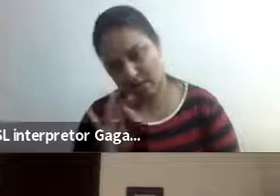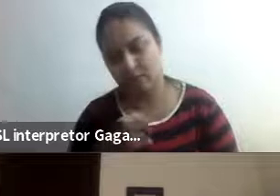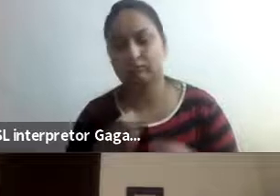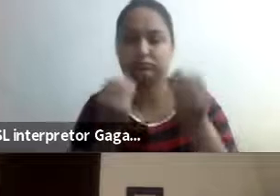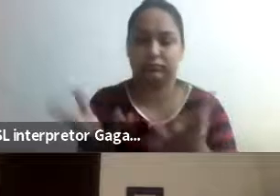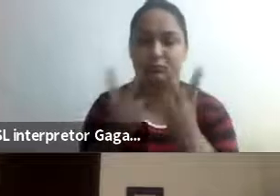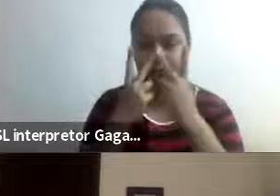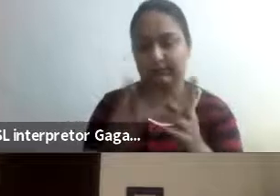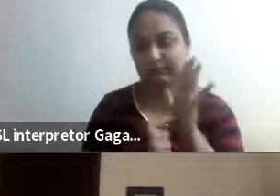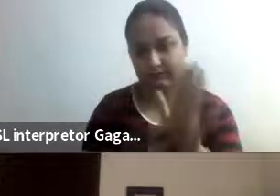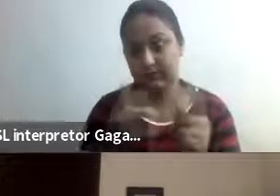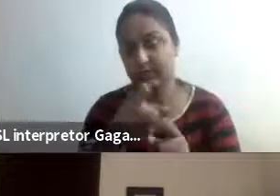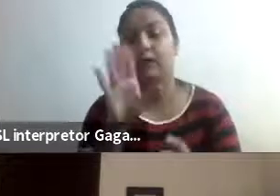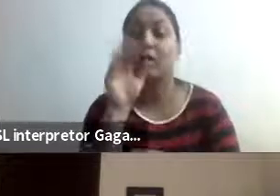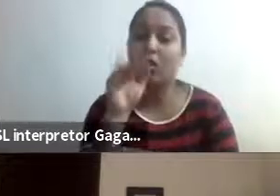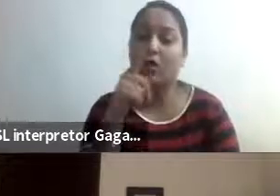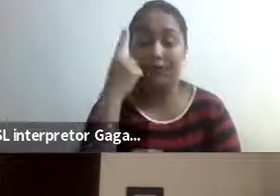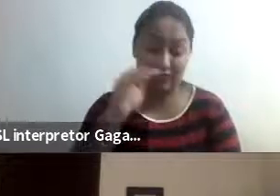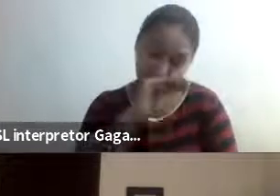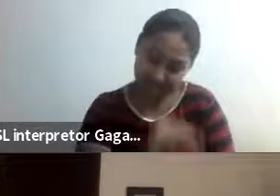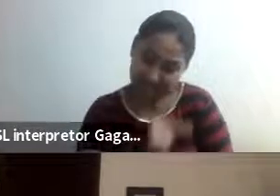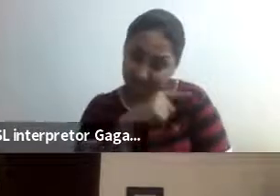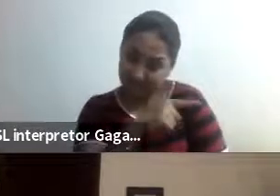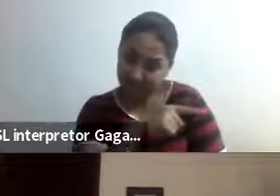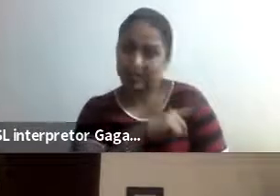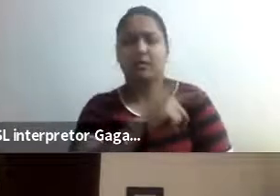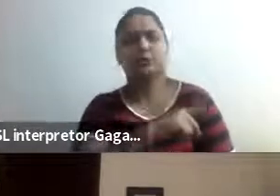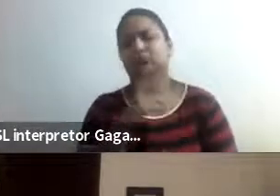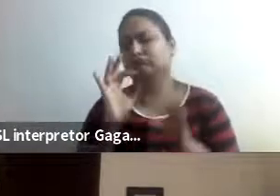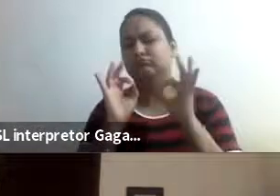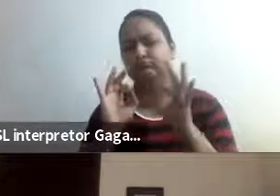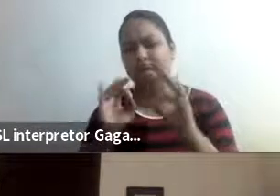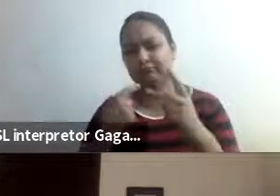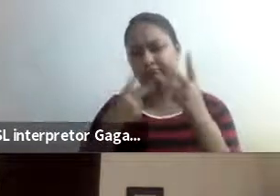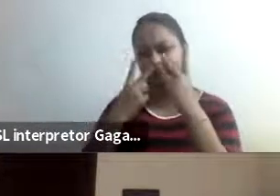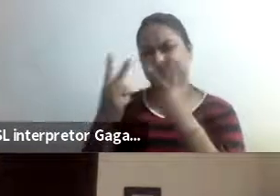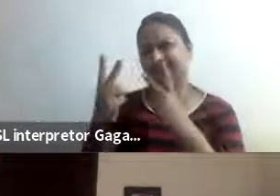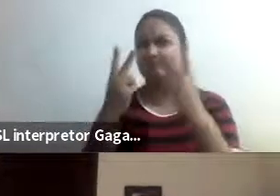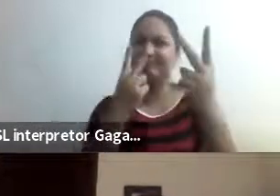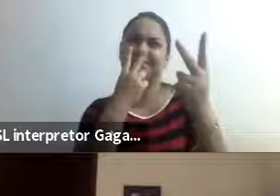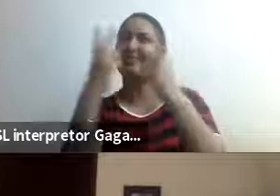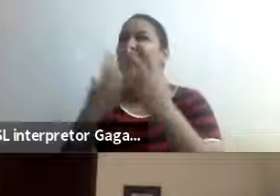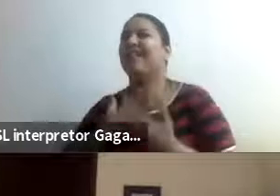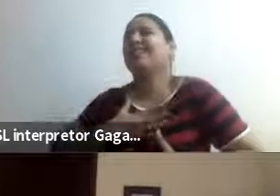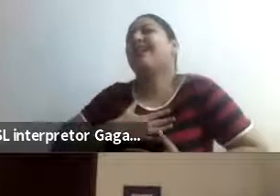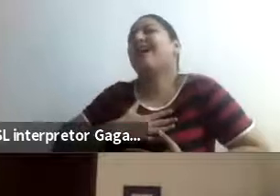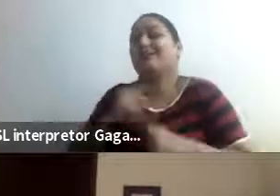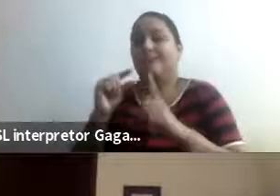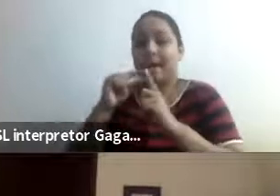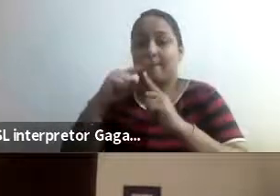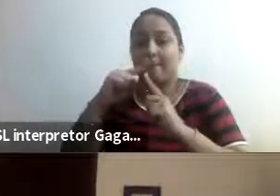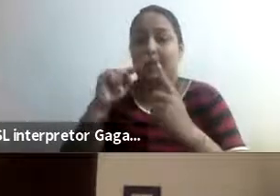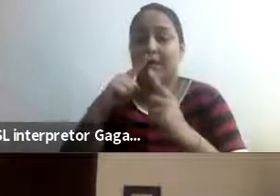now. She recalls that as a child, she was very fascinated by Pithora painting. She would stand in, maybe perhaps when